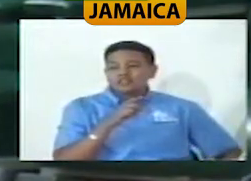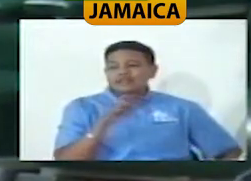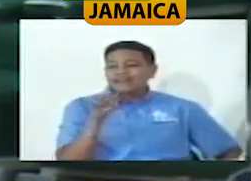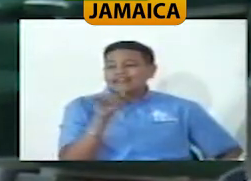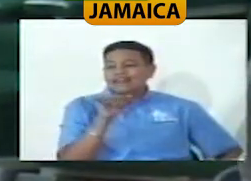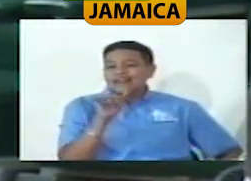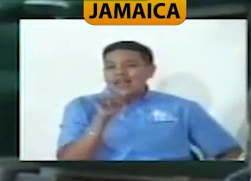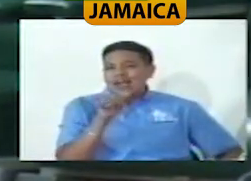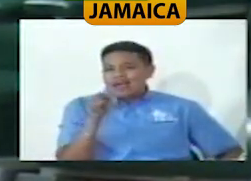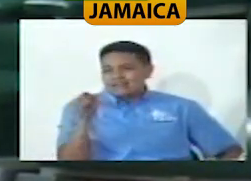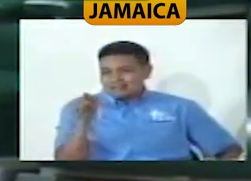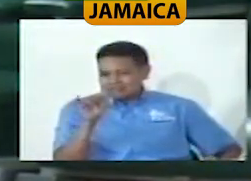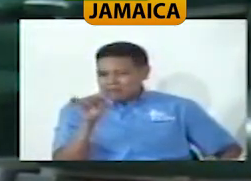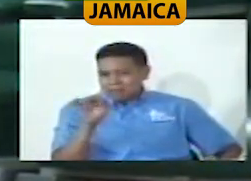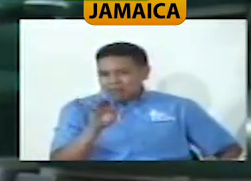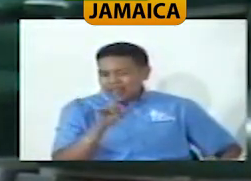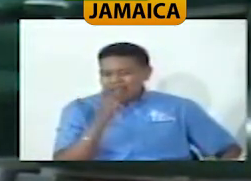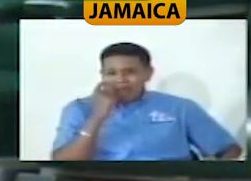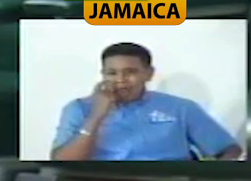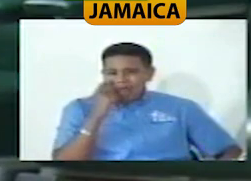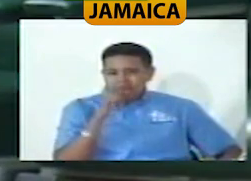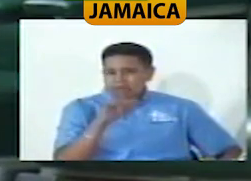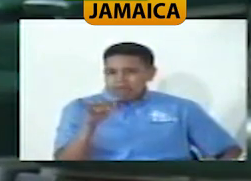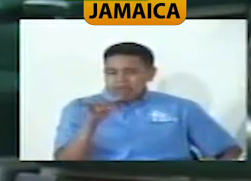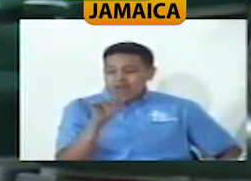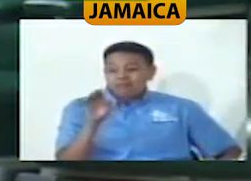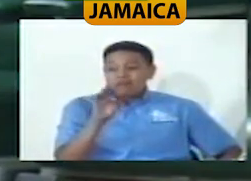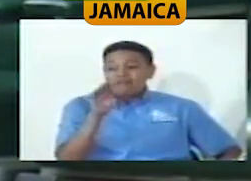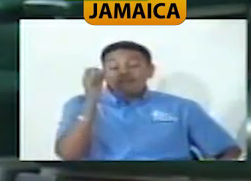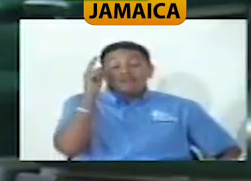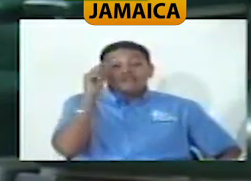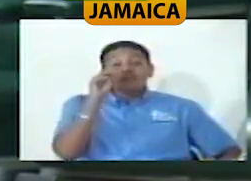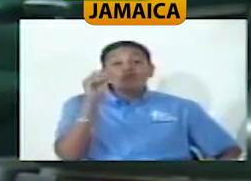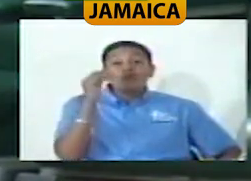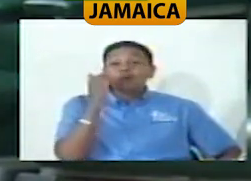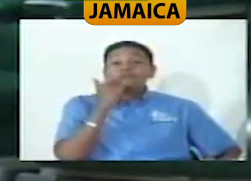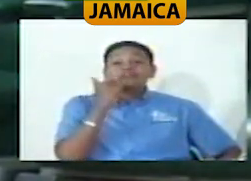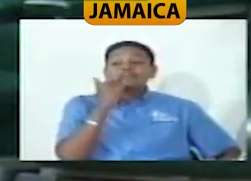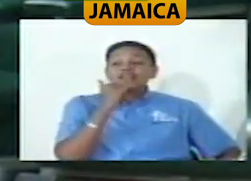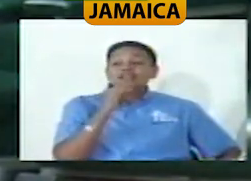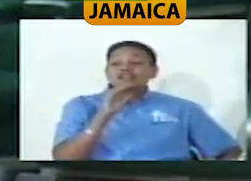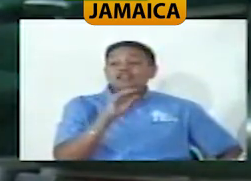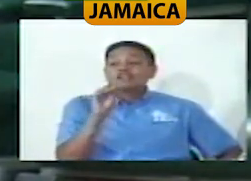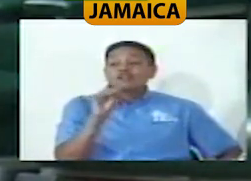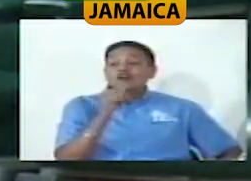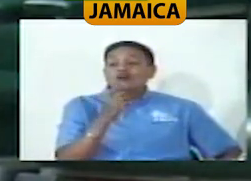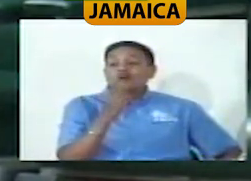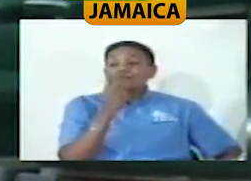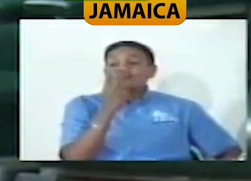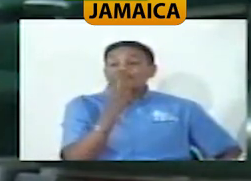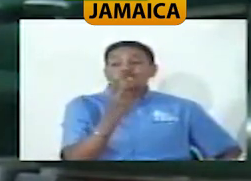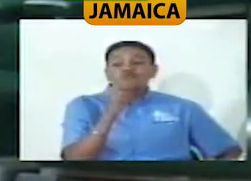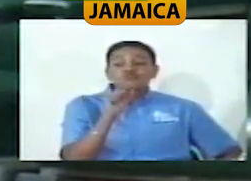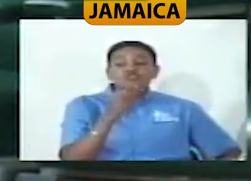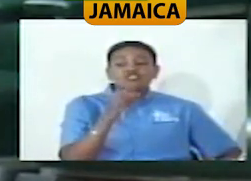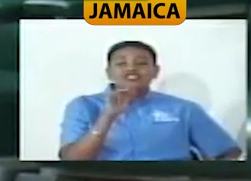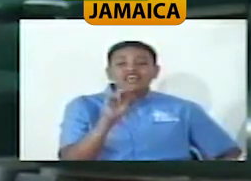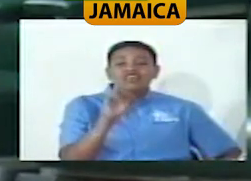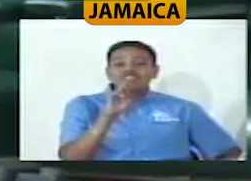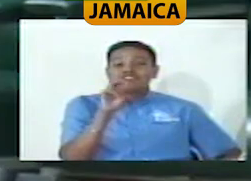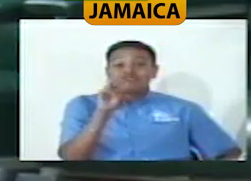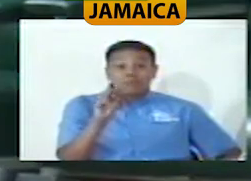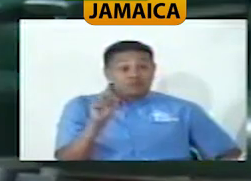like that person. Make no mistake, there was no two Shahine